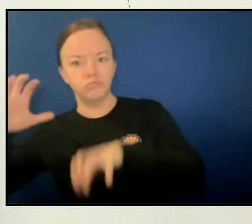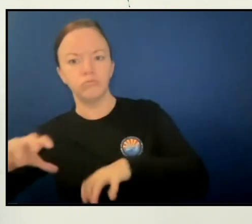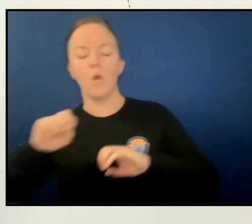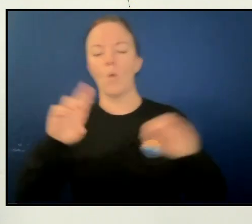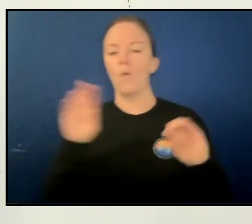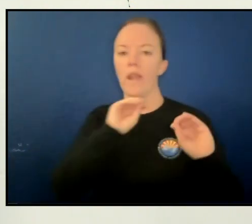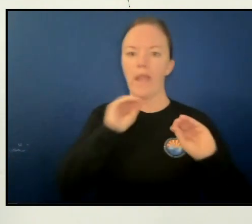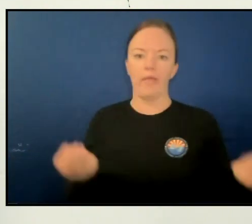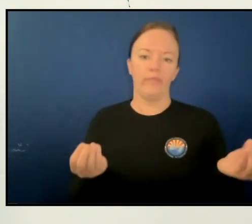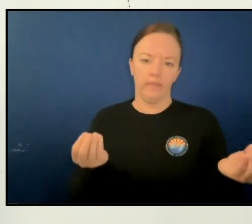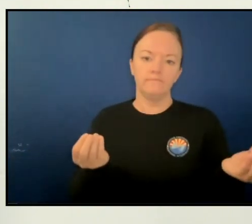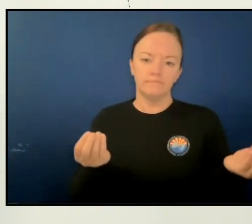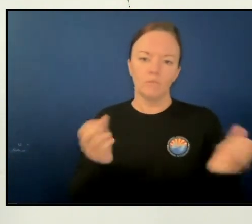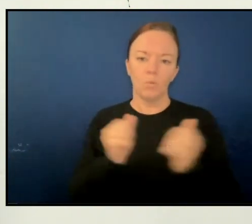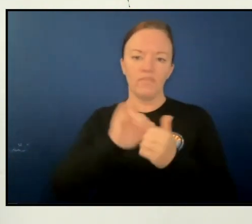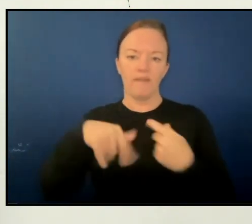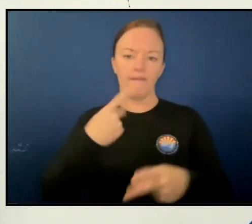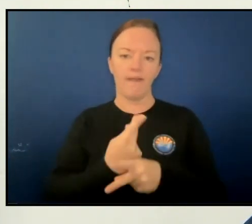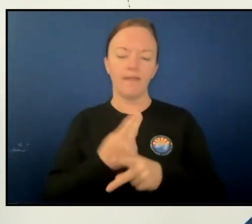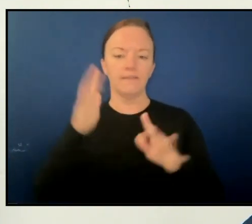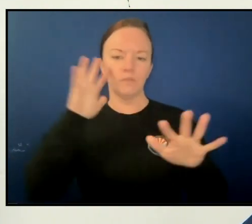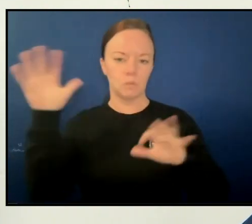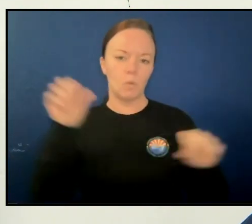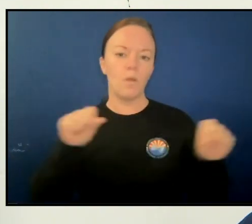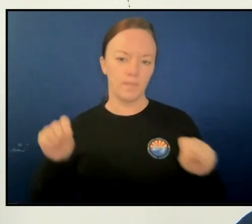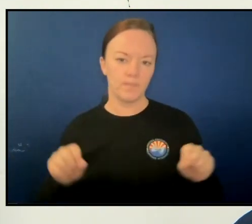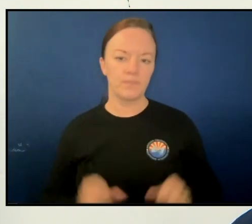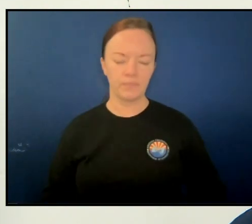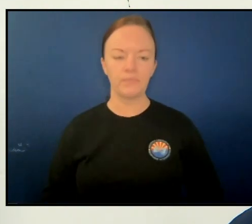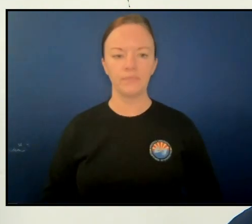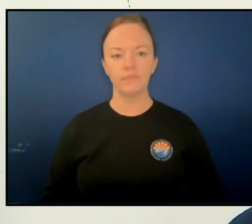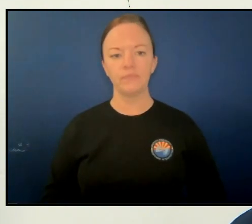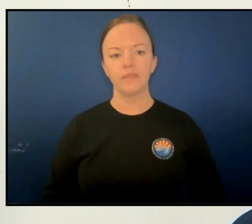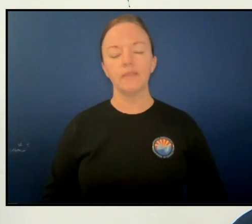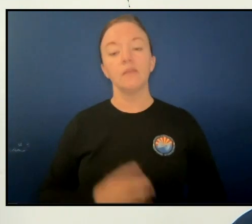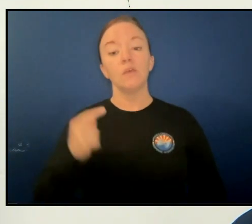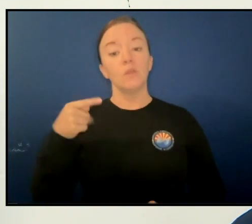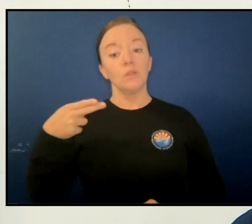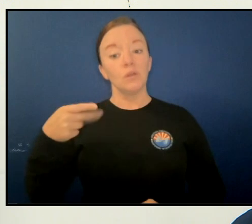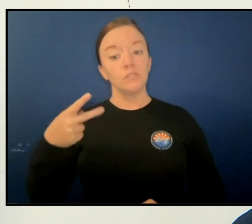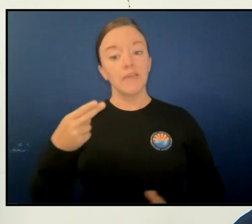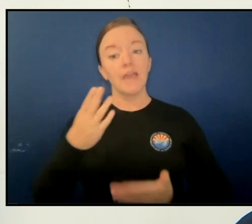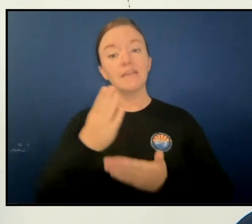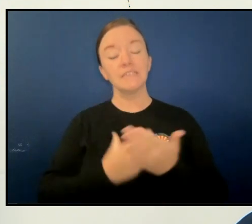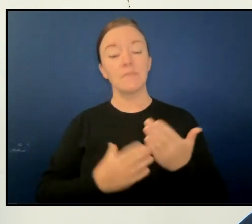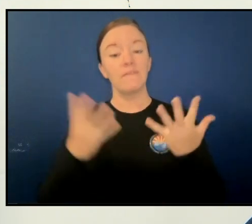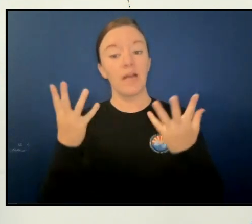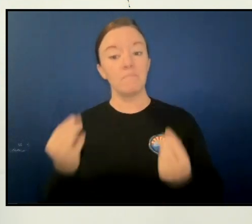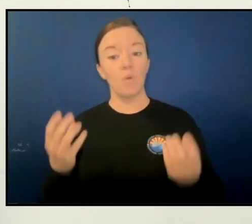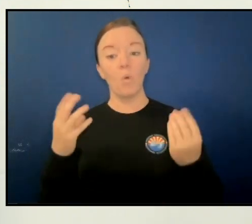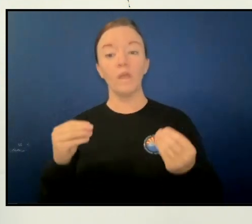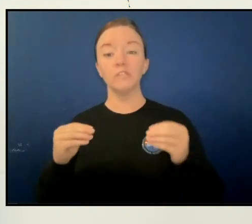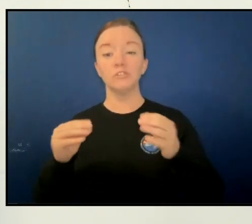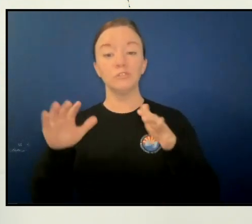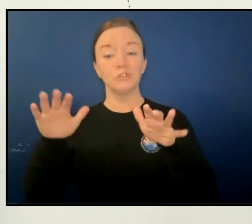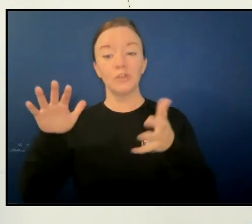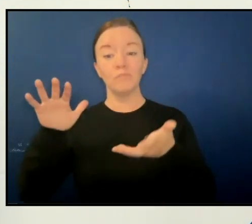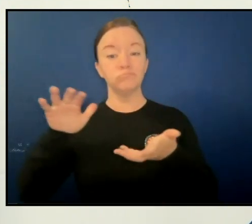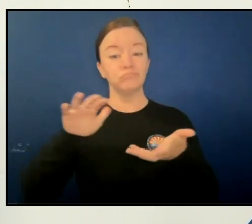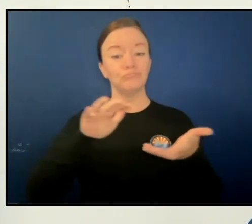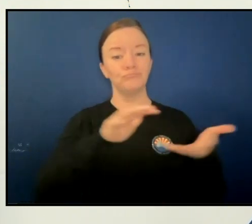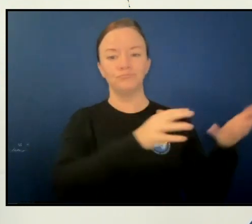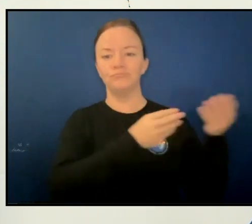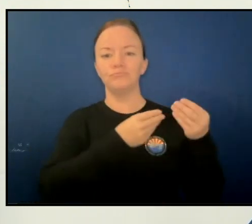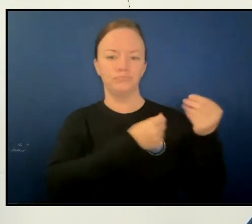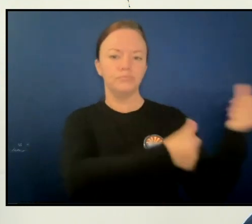And then Thursday, we start to push some of that moisture back out of the area as we go back into a warming and drying period, but we're still